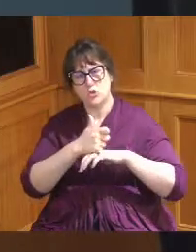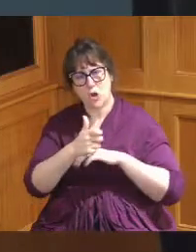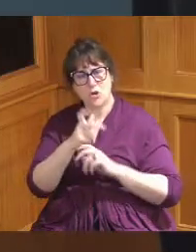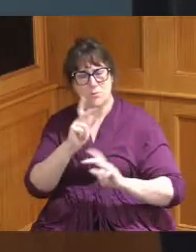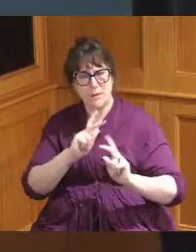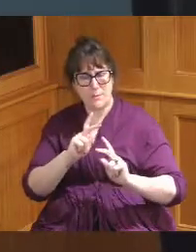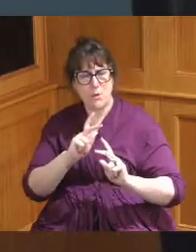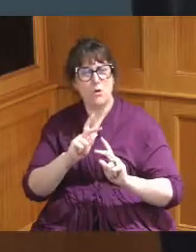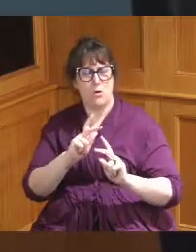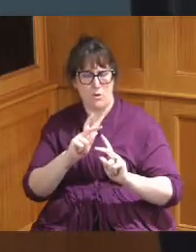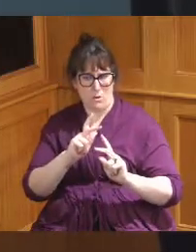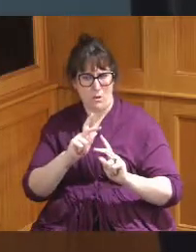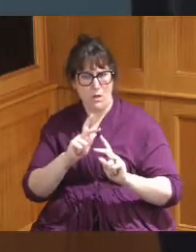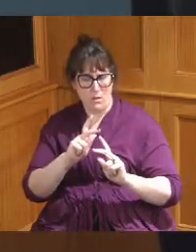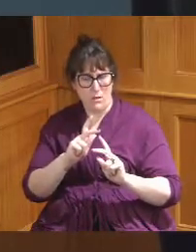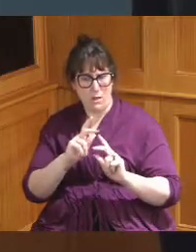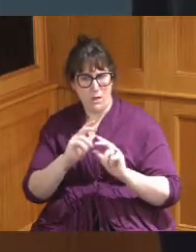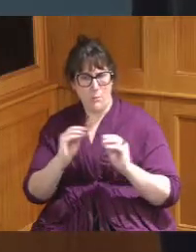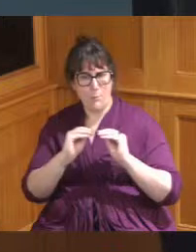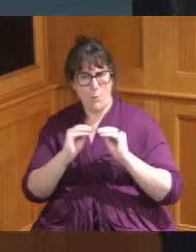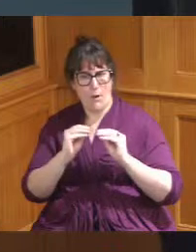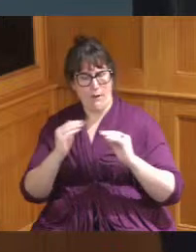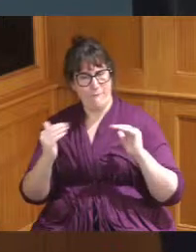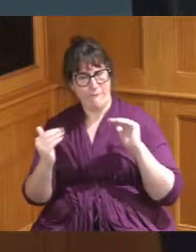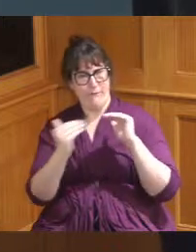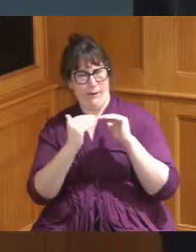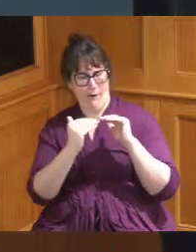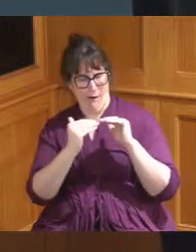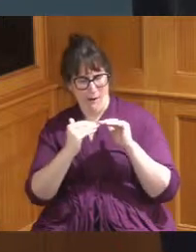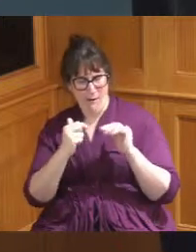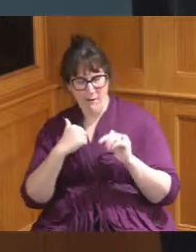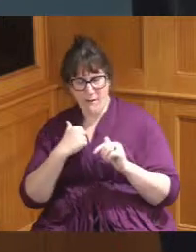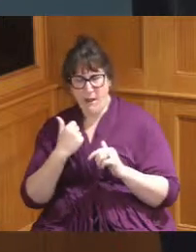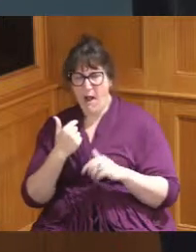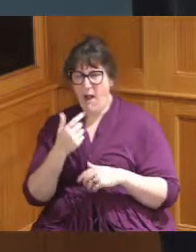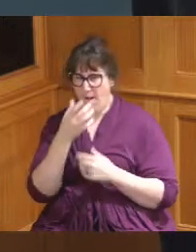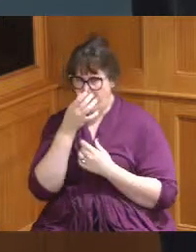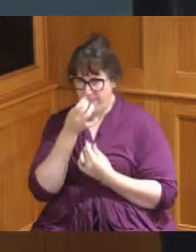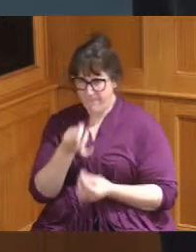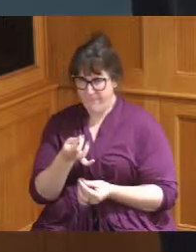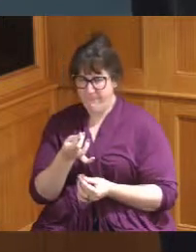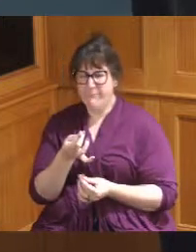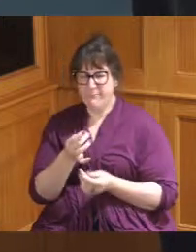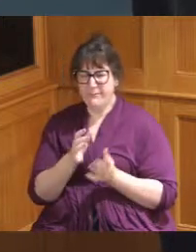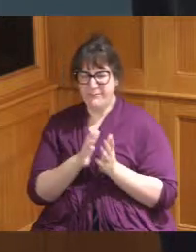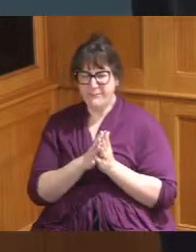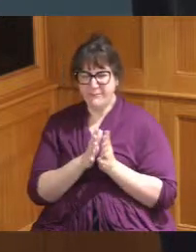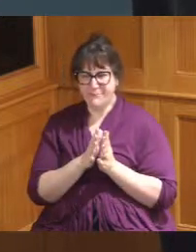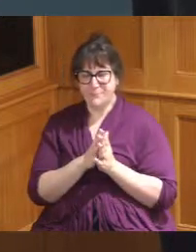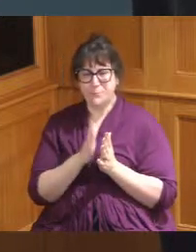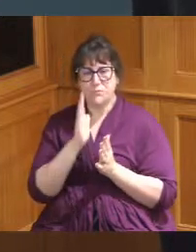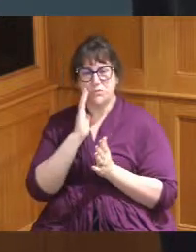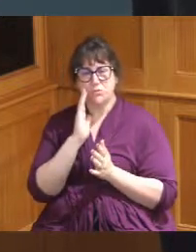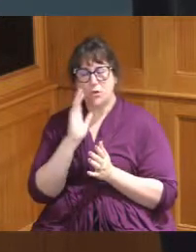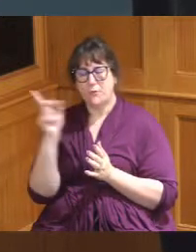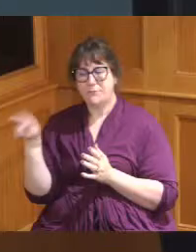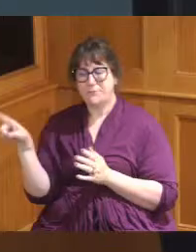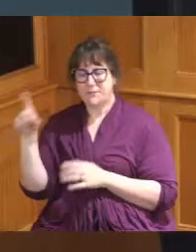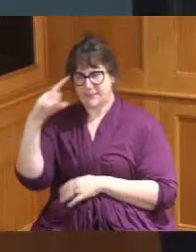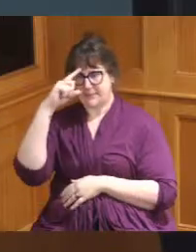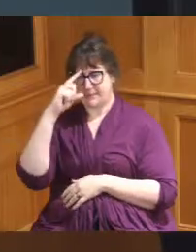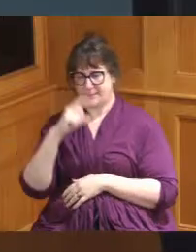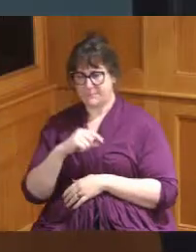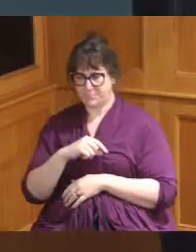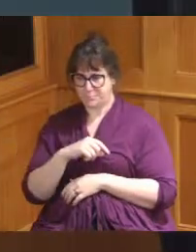equitable, as you say. And so I'd be very interested to know, I'm sure you haven't done that yet, but to understand what the